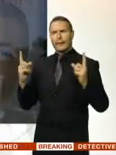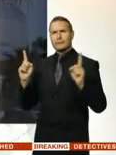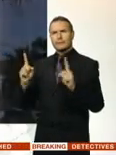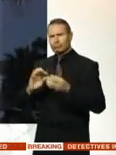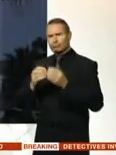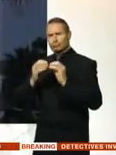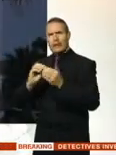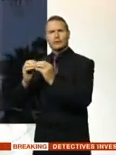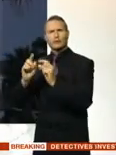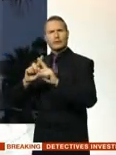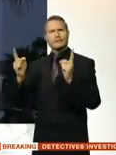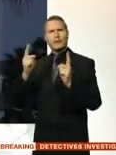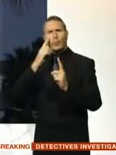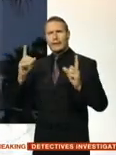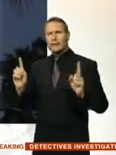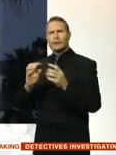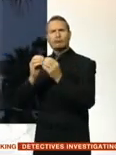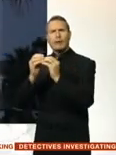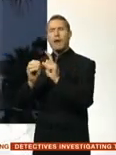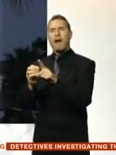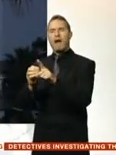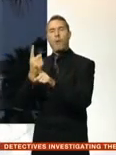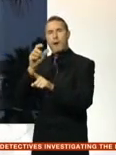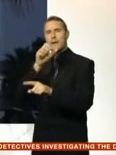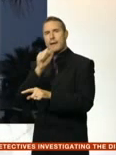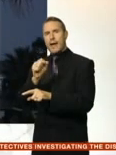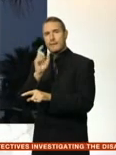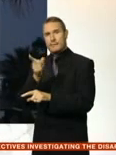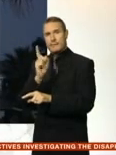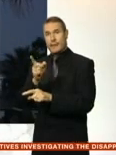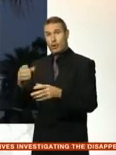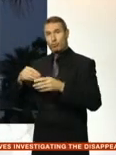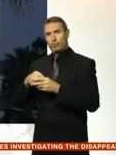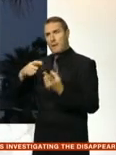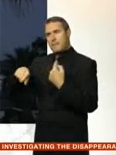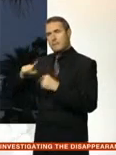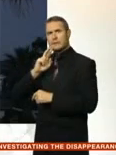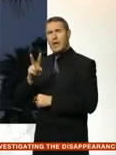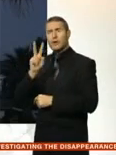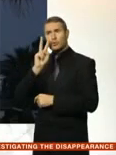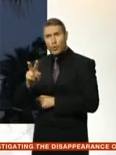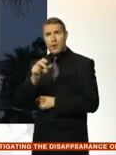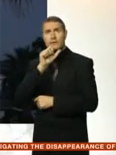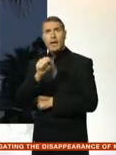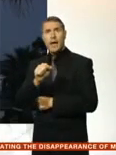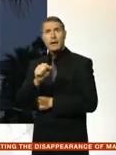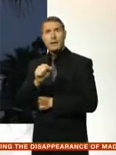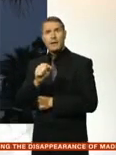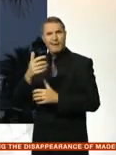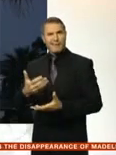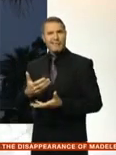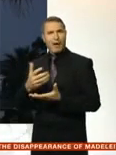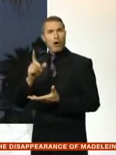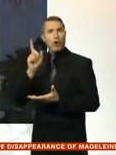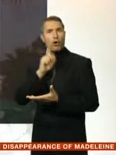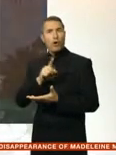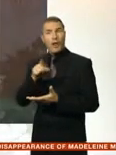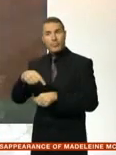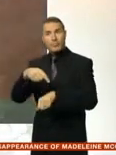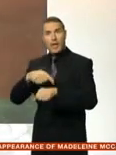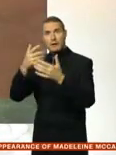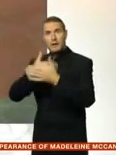from two different witnesses. They were part of a group of people who say they saw the man carrying a child on the